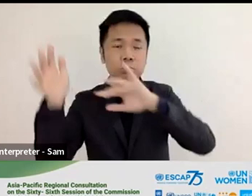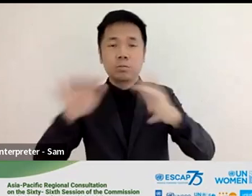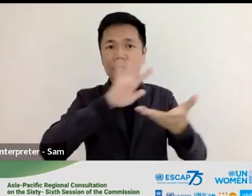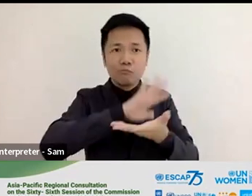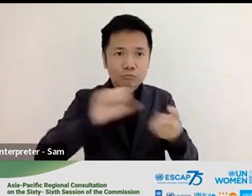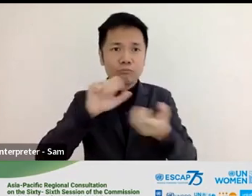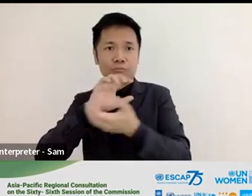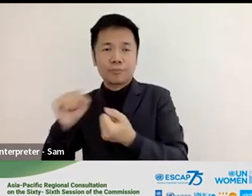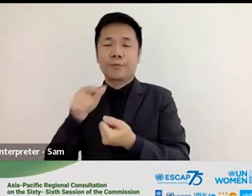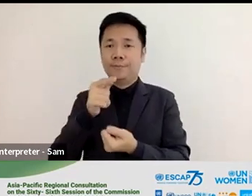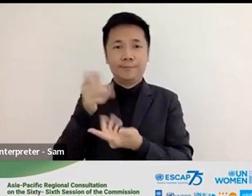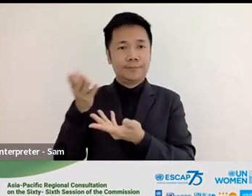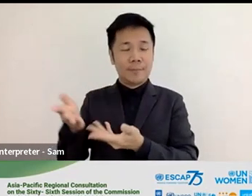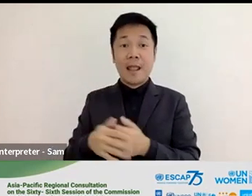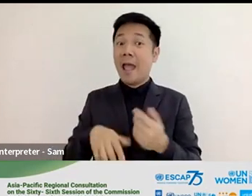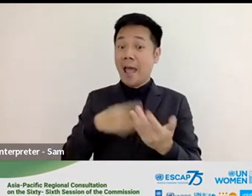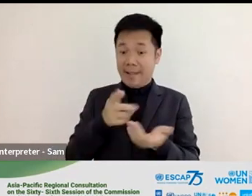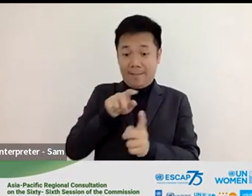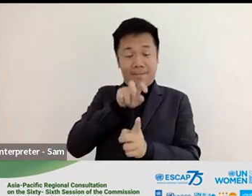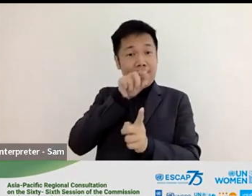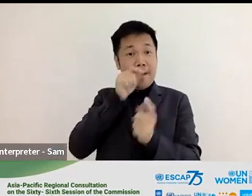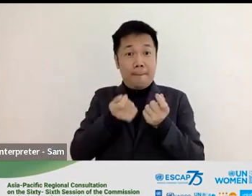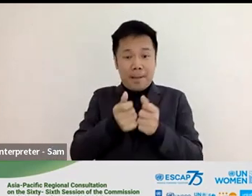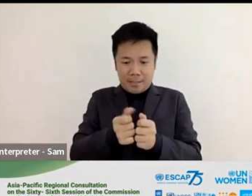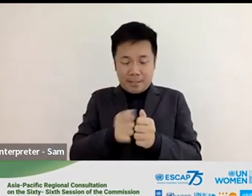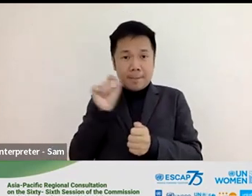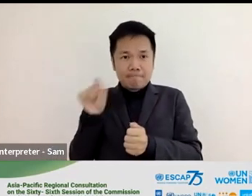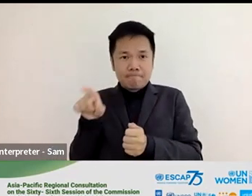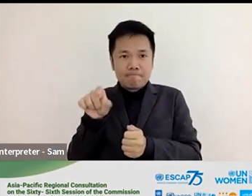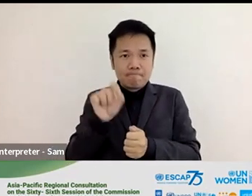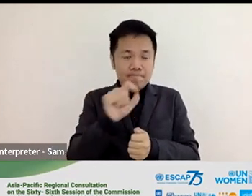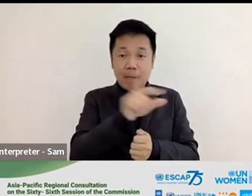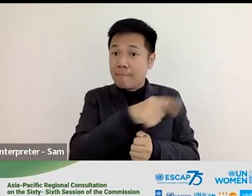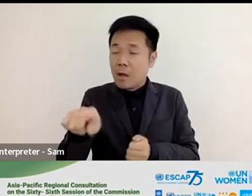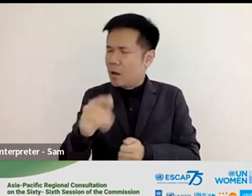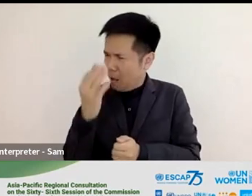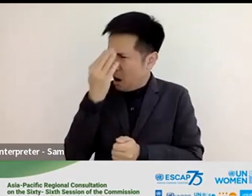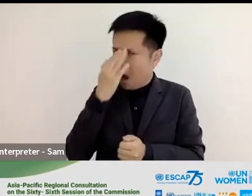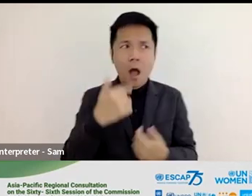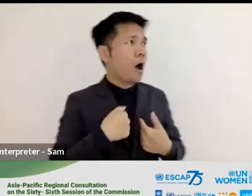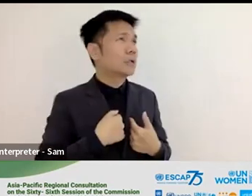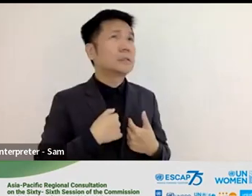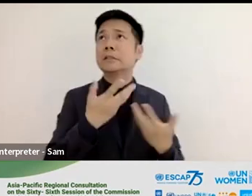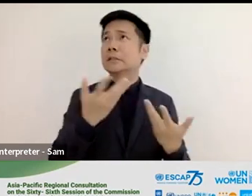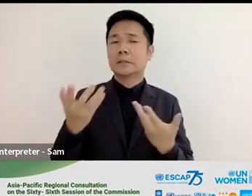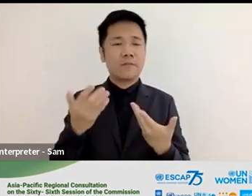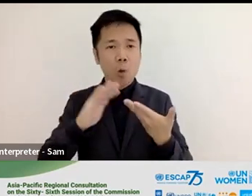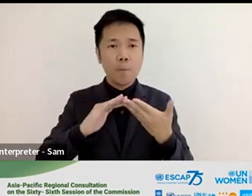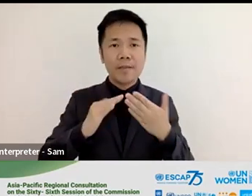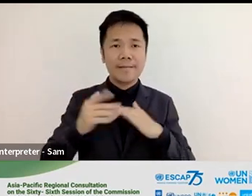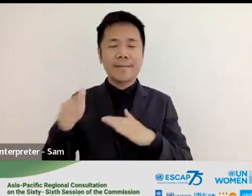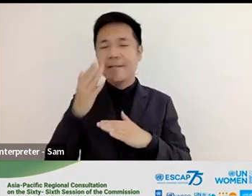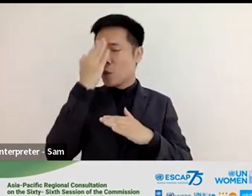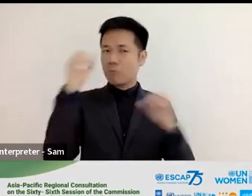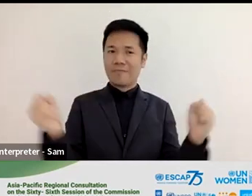also provides information in real time to women in their communities, and then